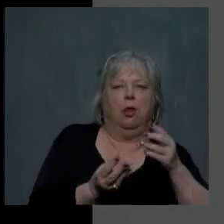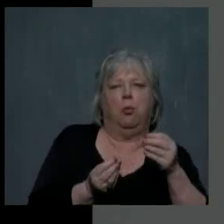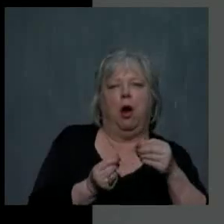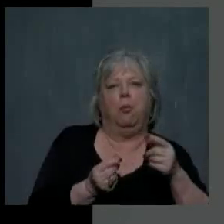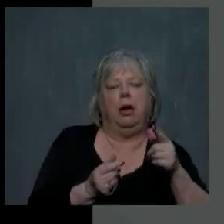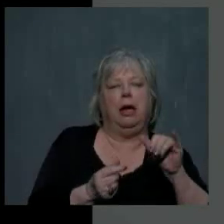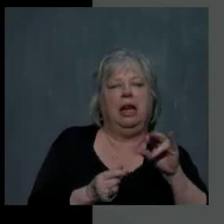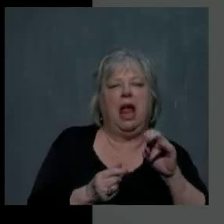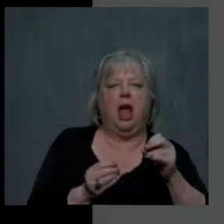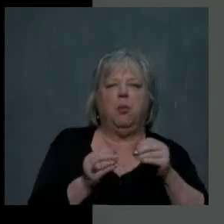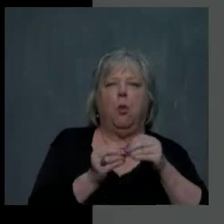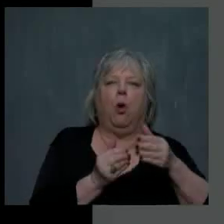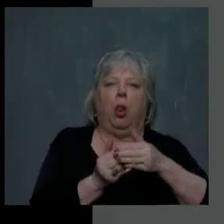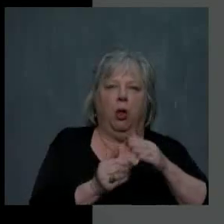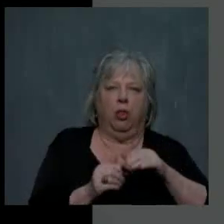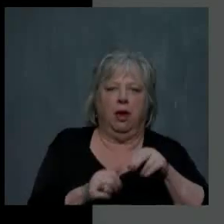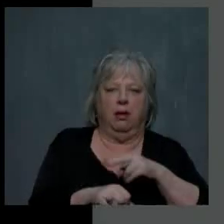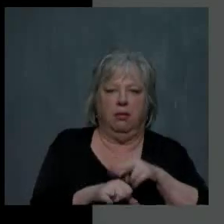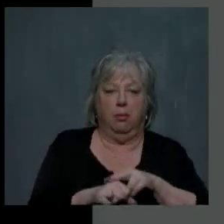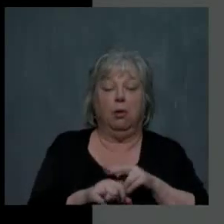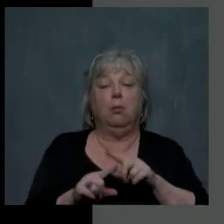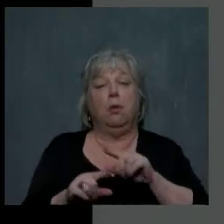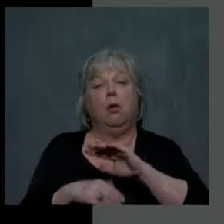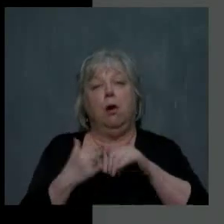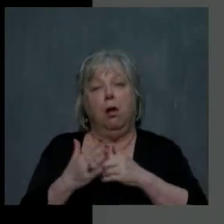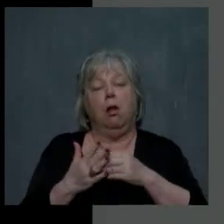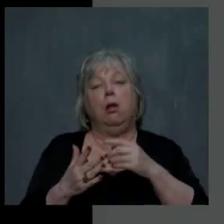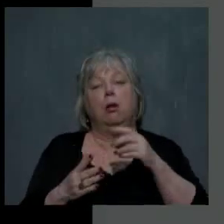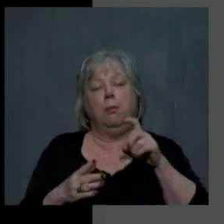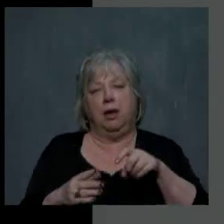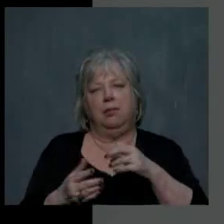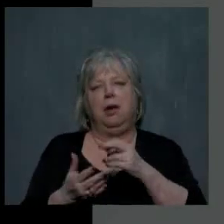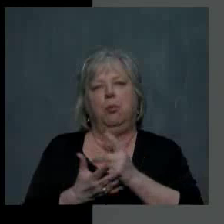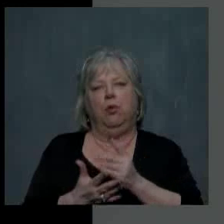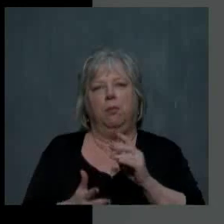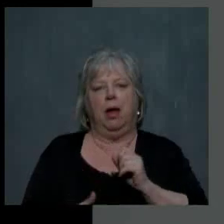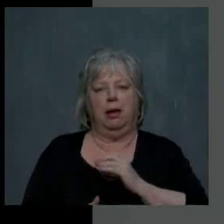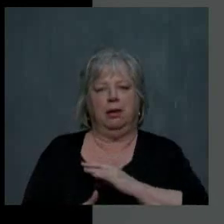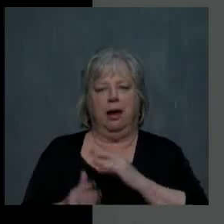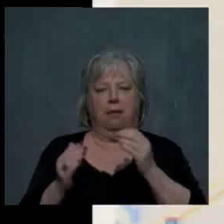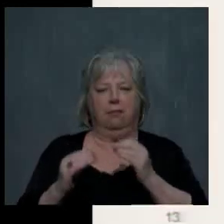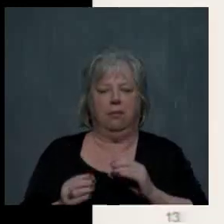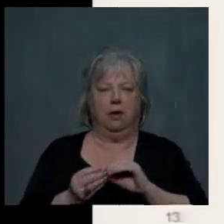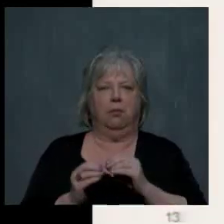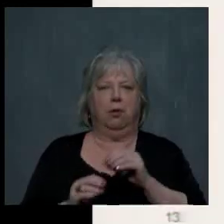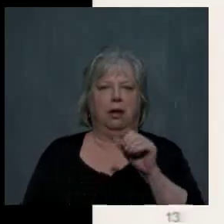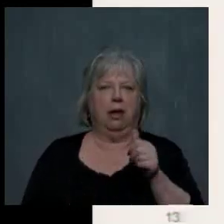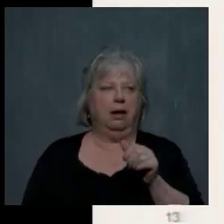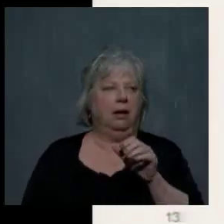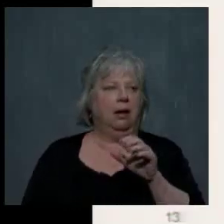allowed. All gate locations will have to be approved by staff. Item number 10, file number